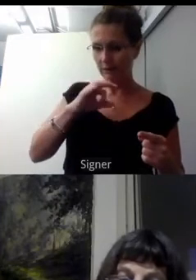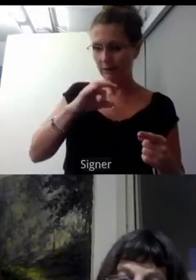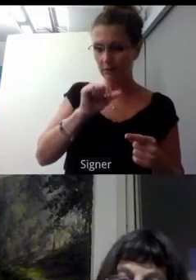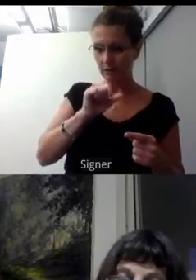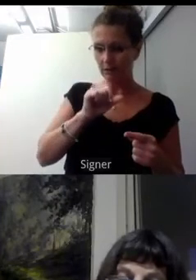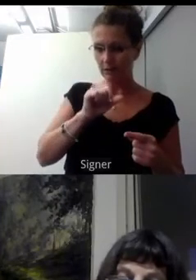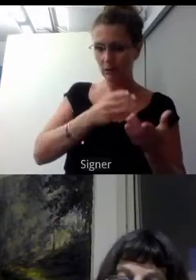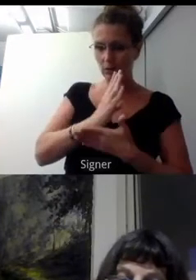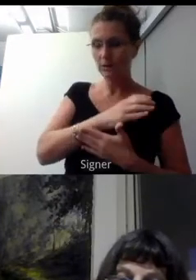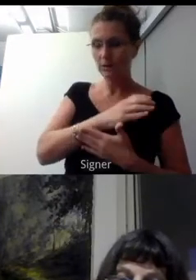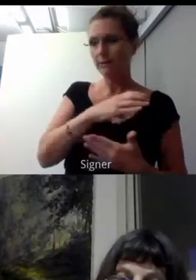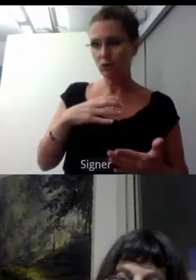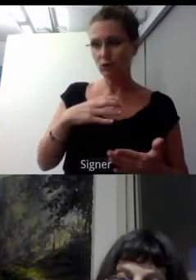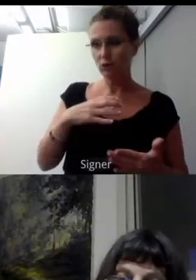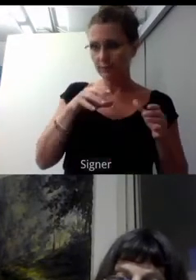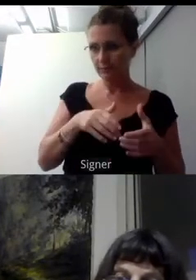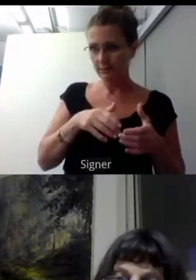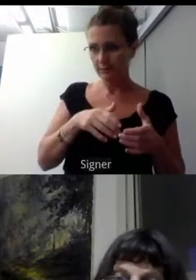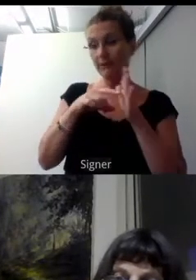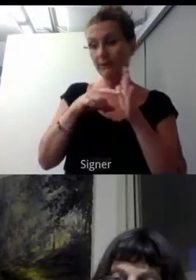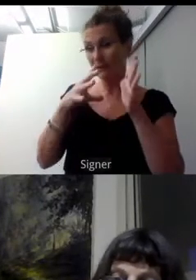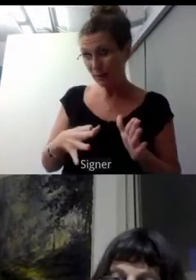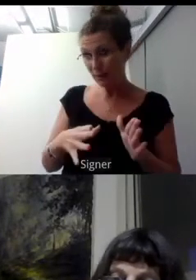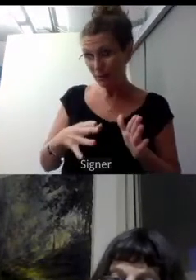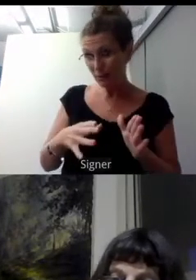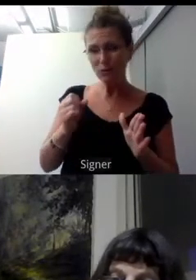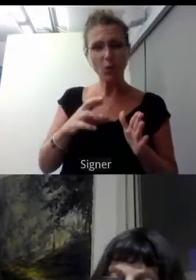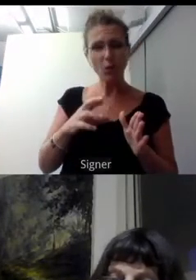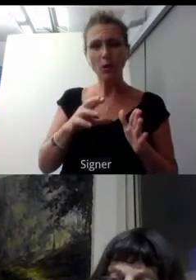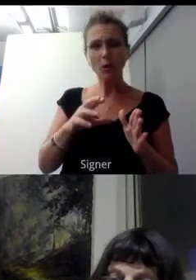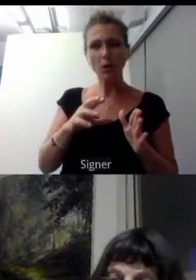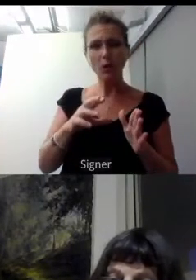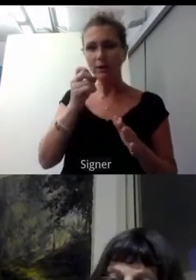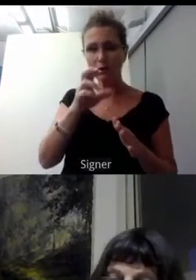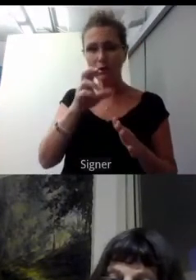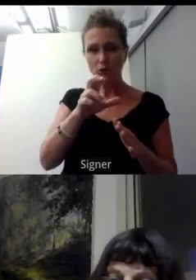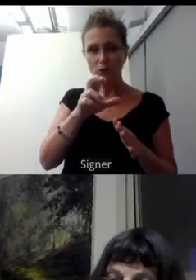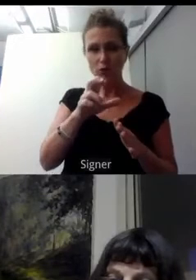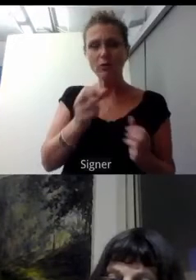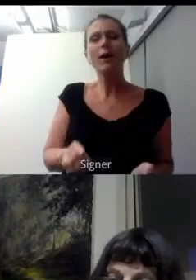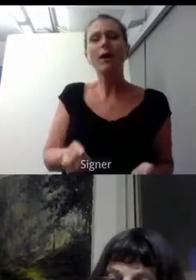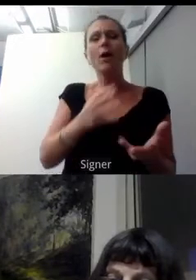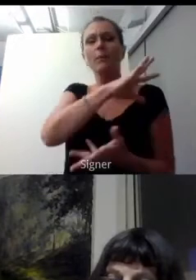inspectors or auditors. Tell us how many there are and what do they do?